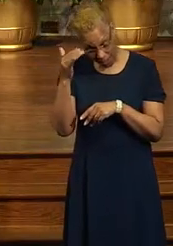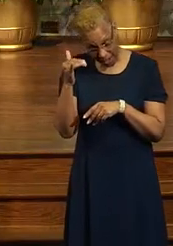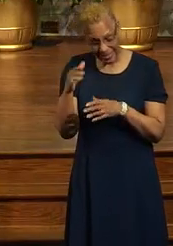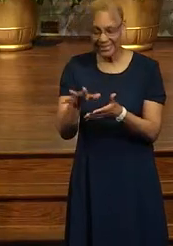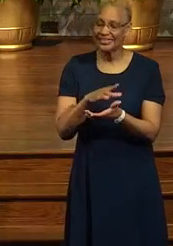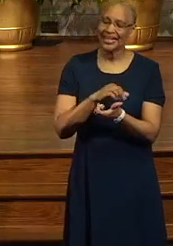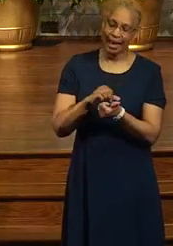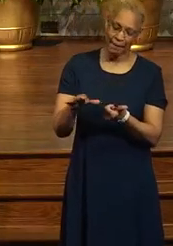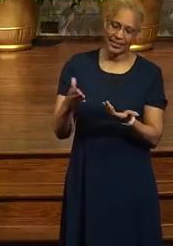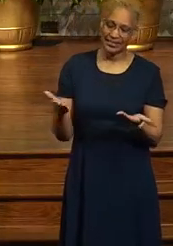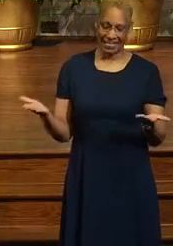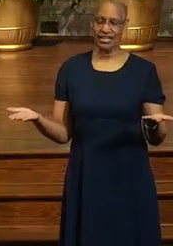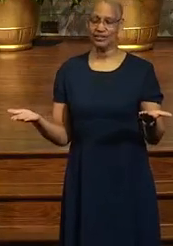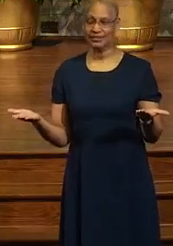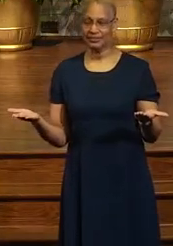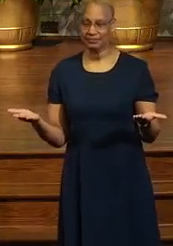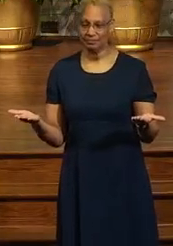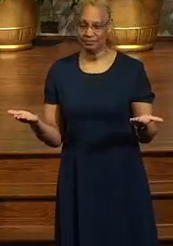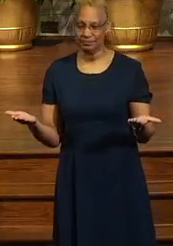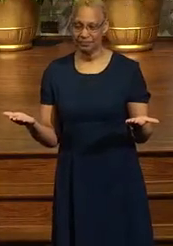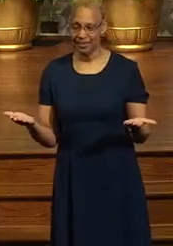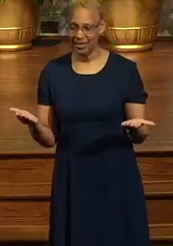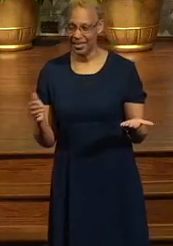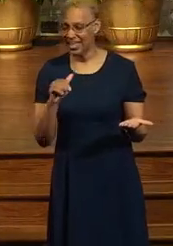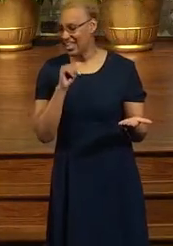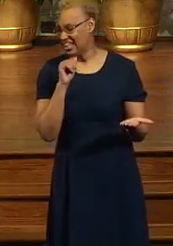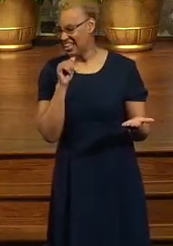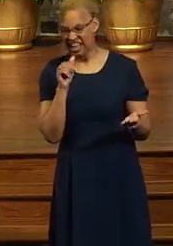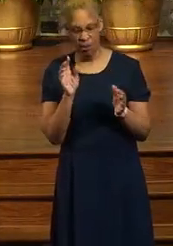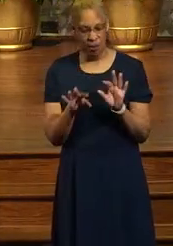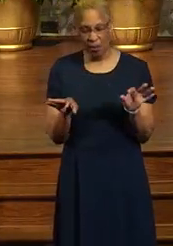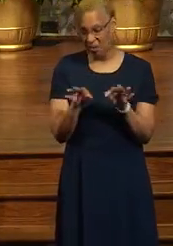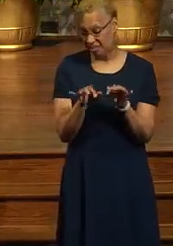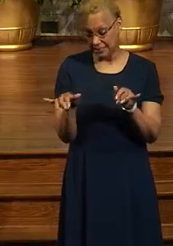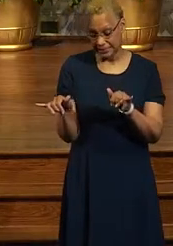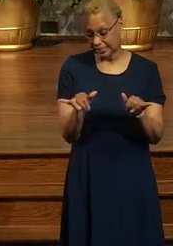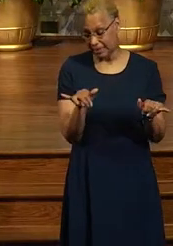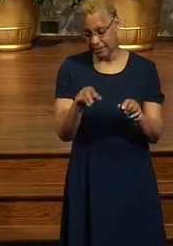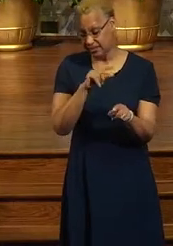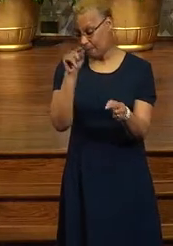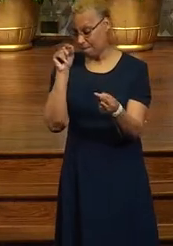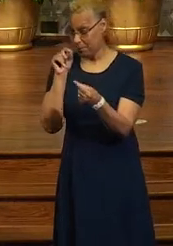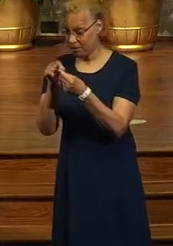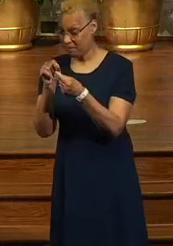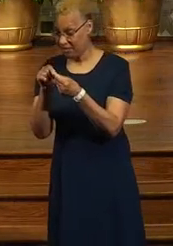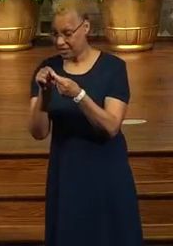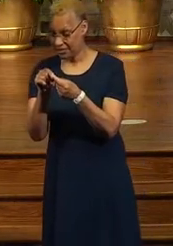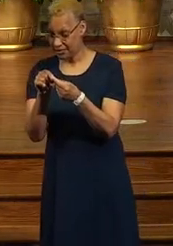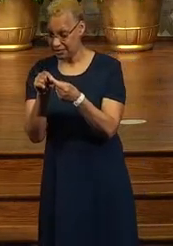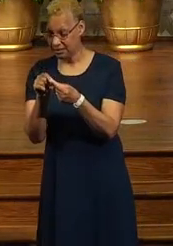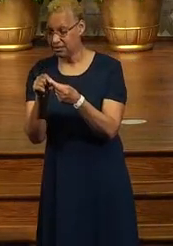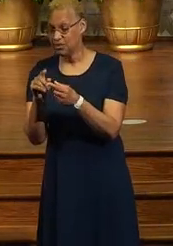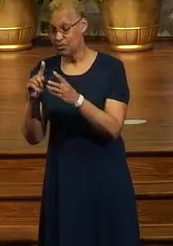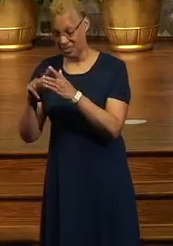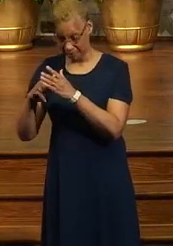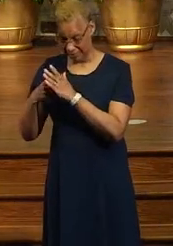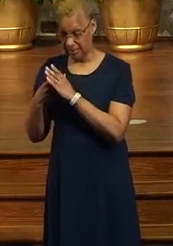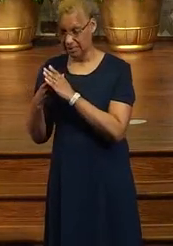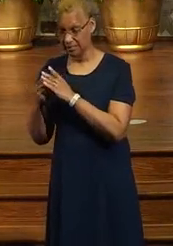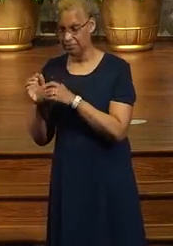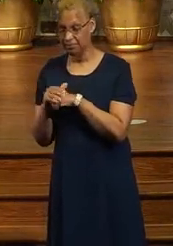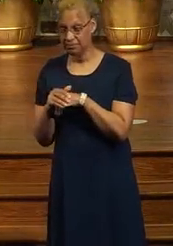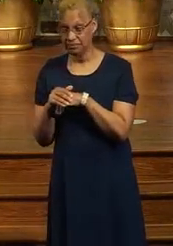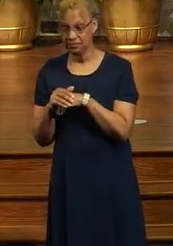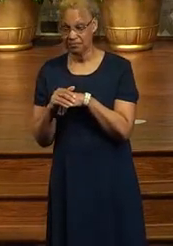product. They were not worth as much as they were in the beginning. They